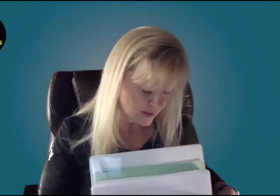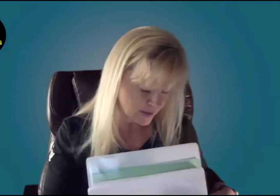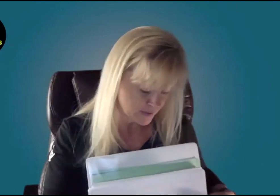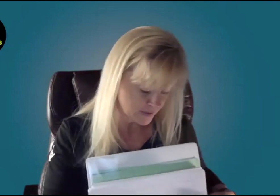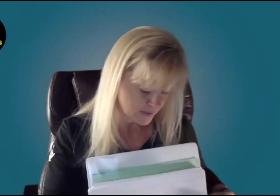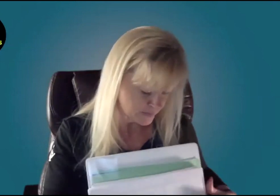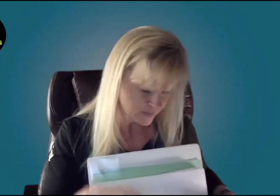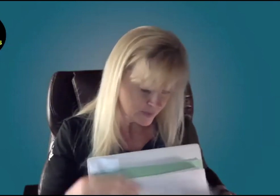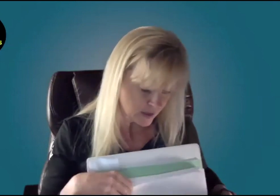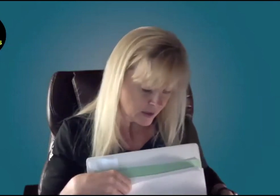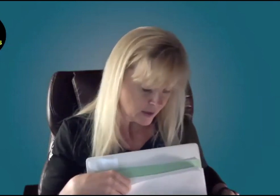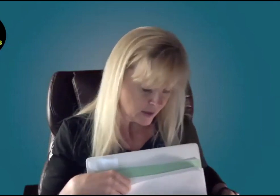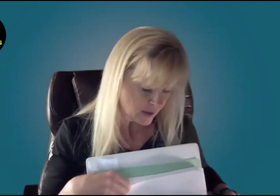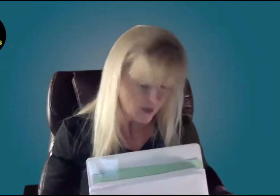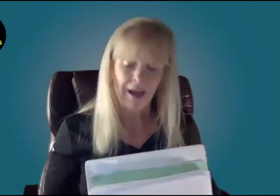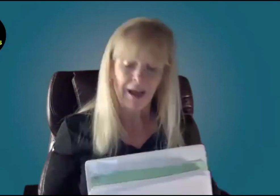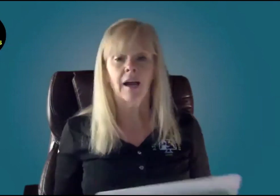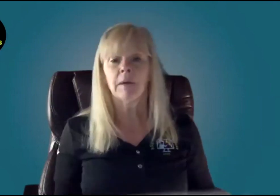Goodness.